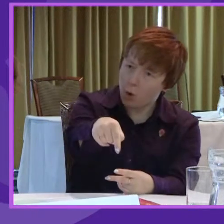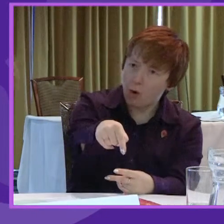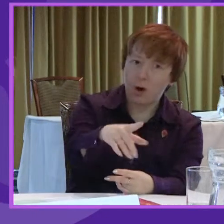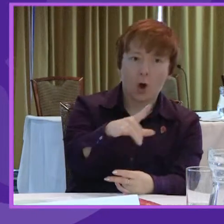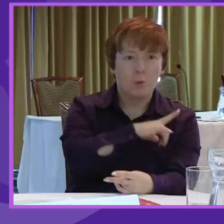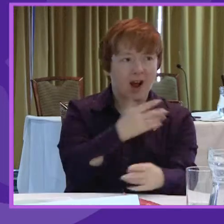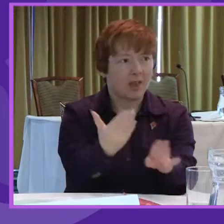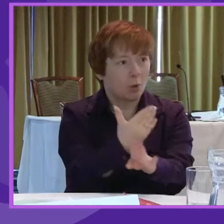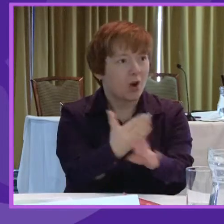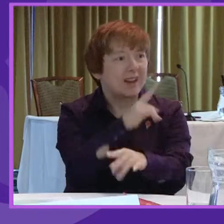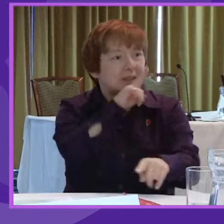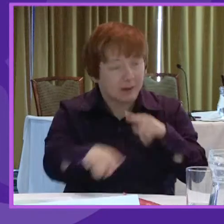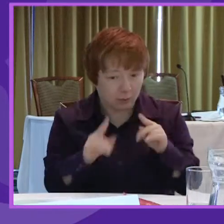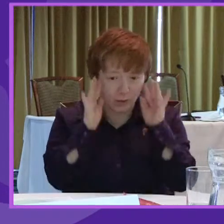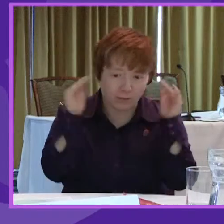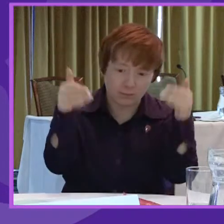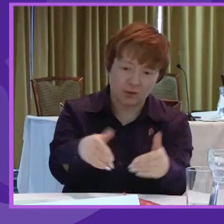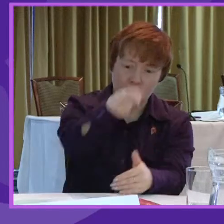severe mental illness.